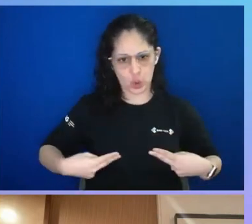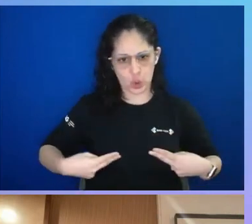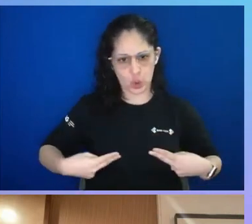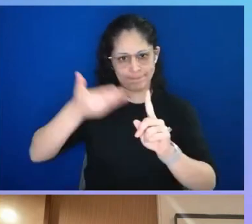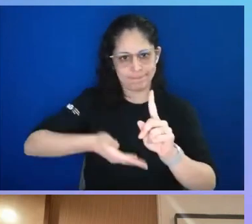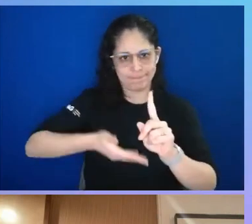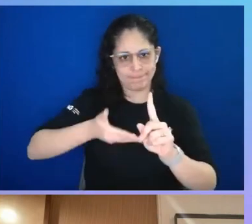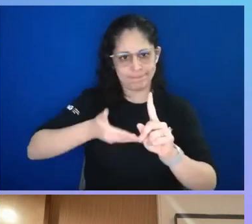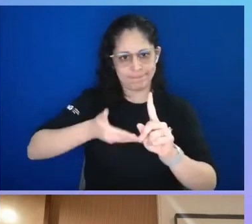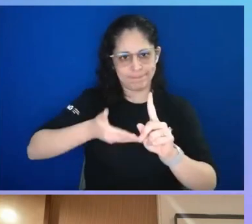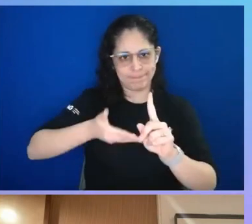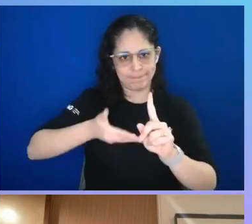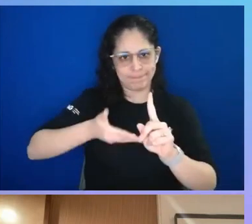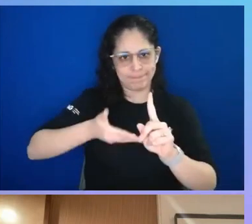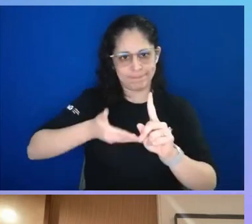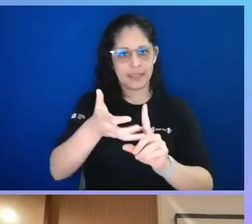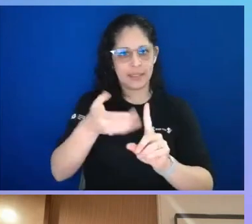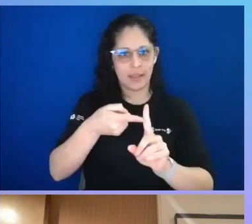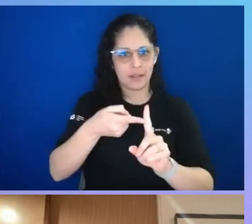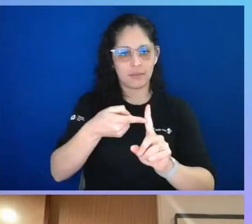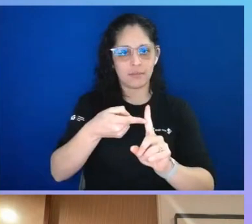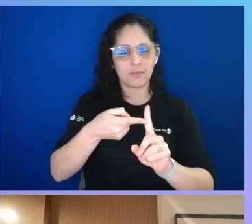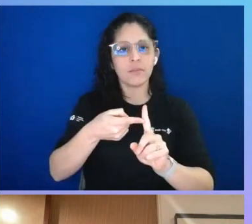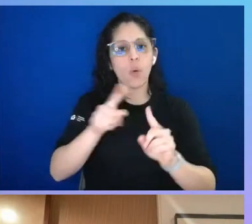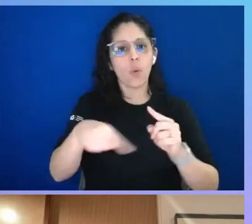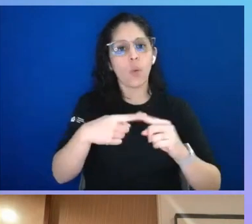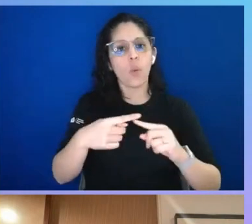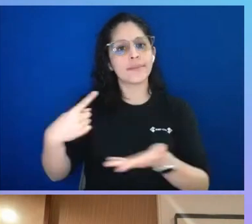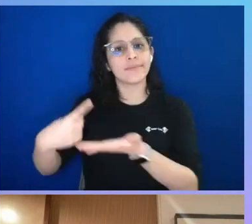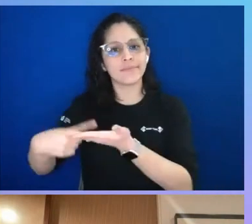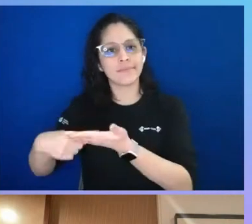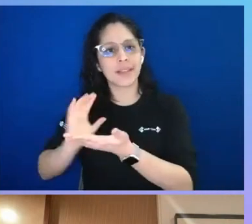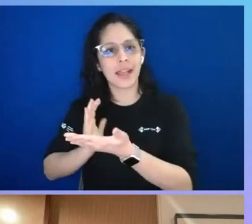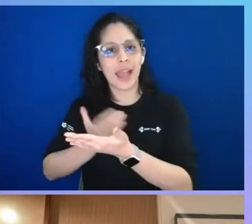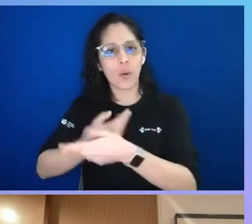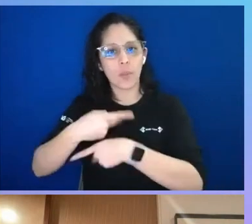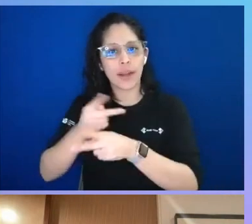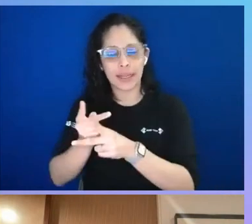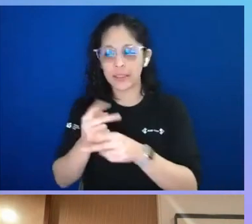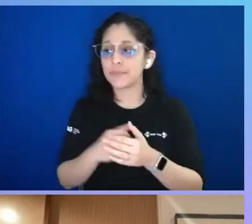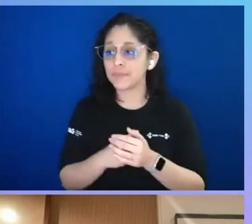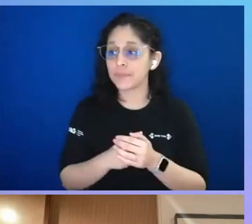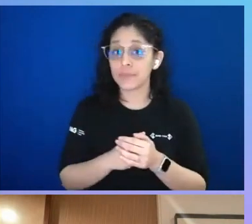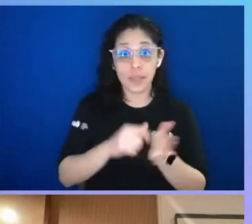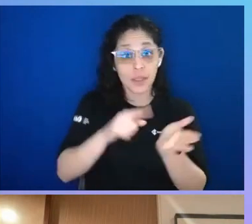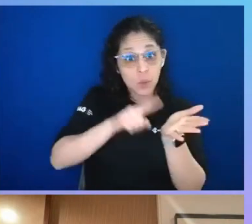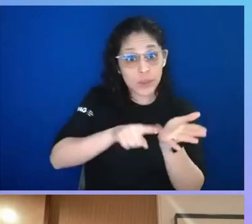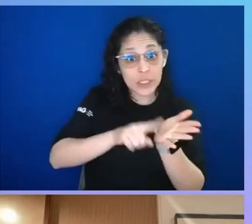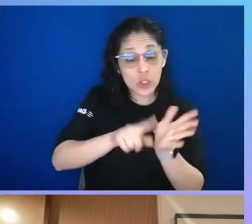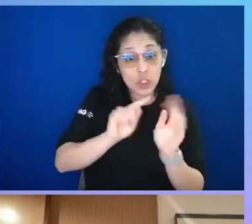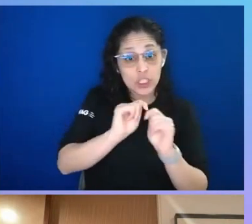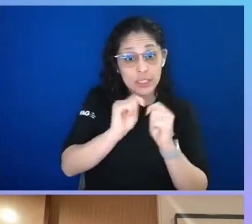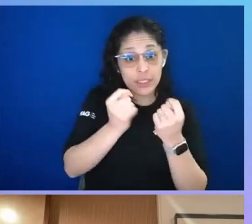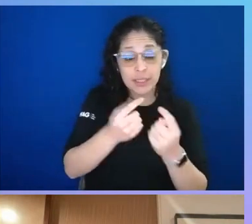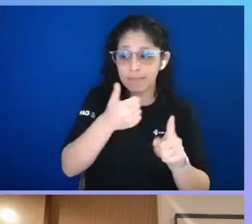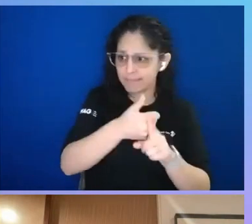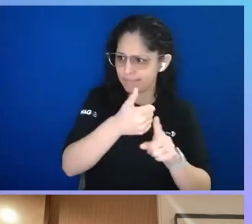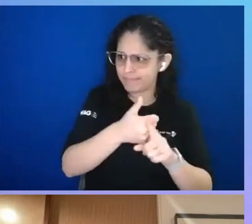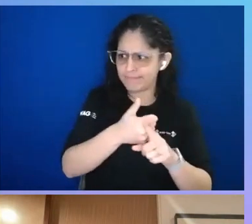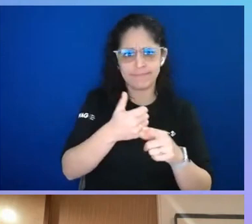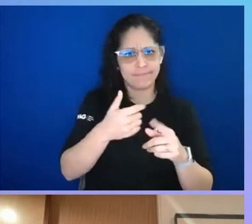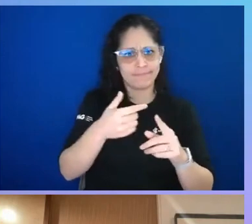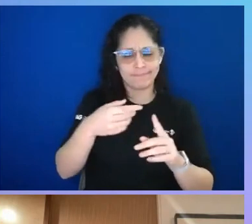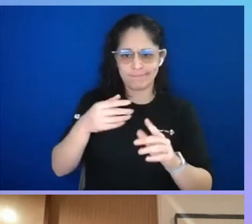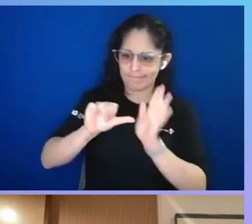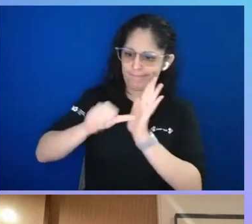products. And the UX research team is one of the main advocates for accessibility and inclusivity, since we